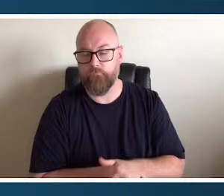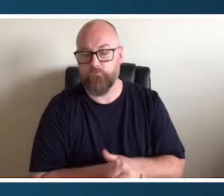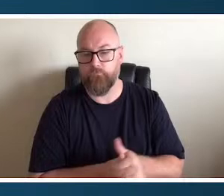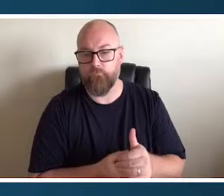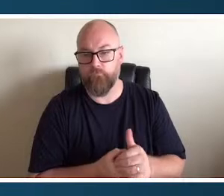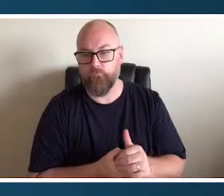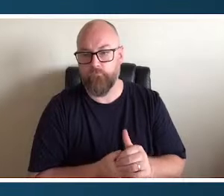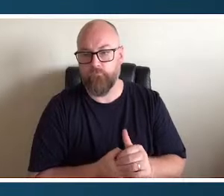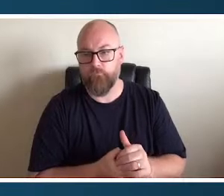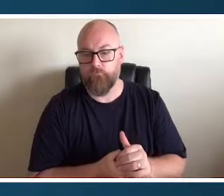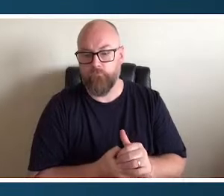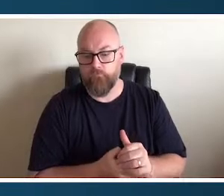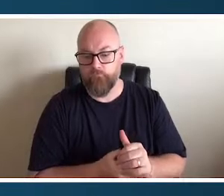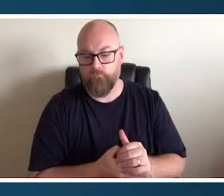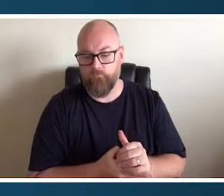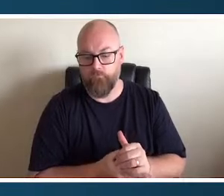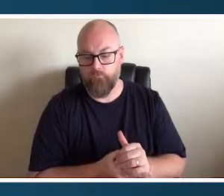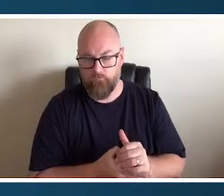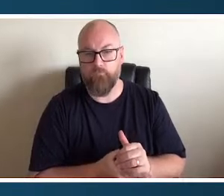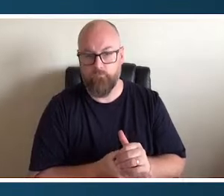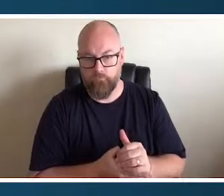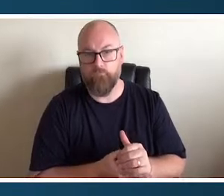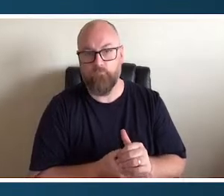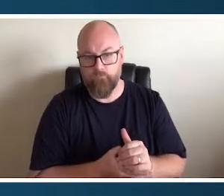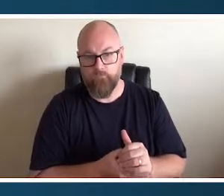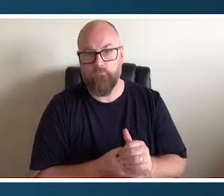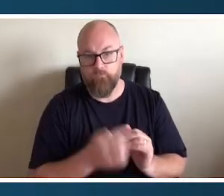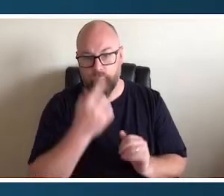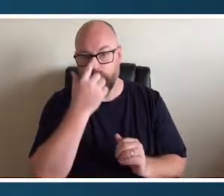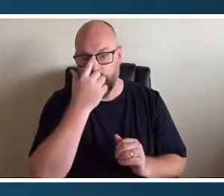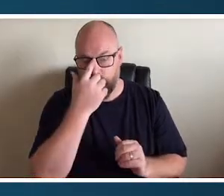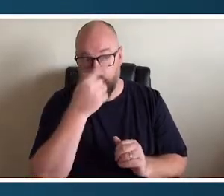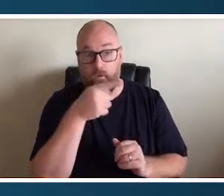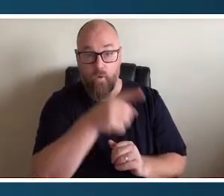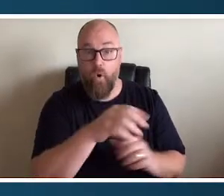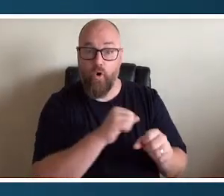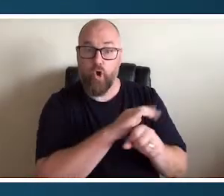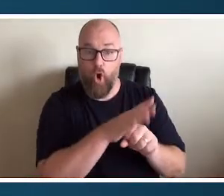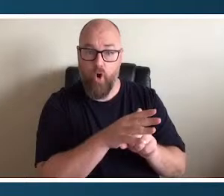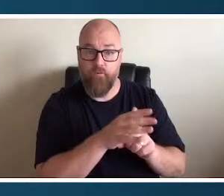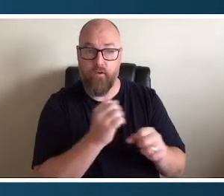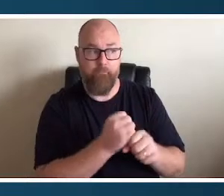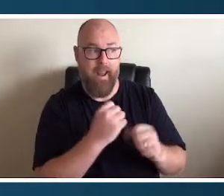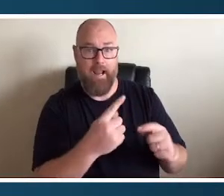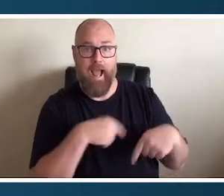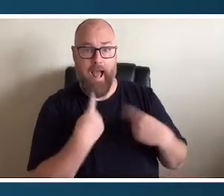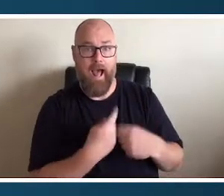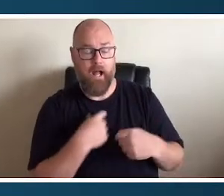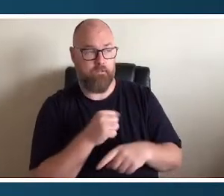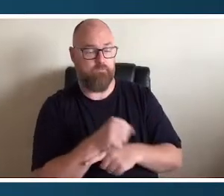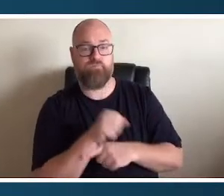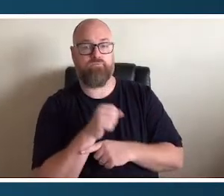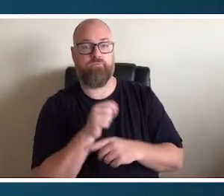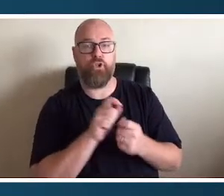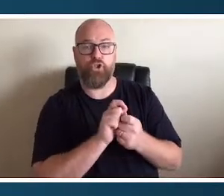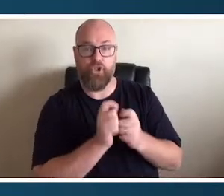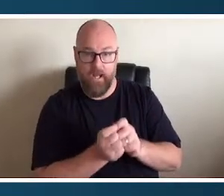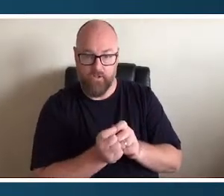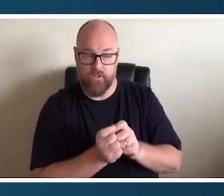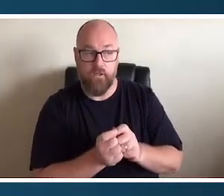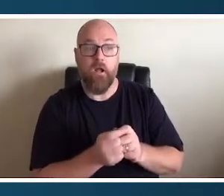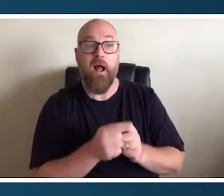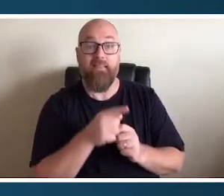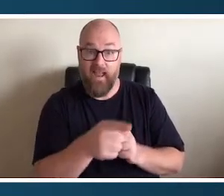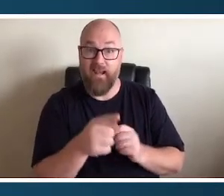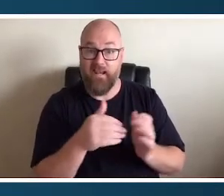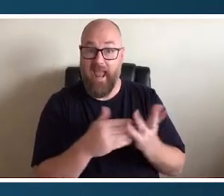of the is a positive shift that the pandemic brought, and is the fact that it's not no shame on talking about mental health issues any